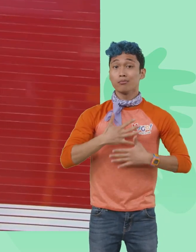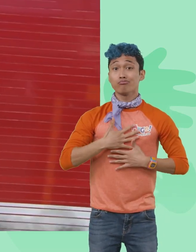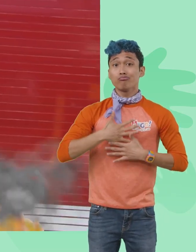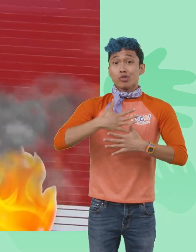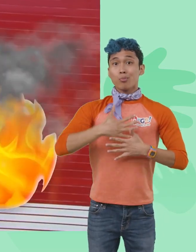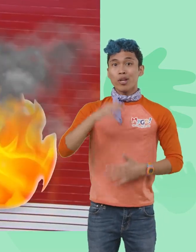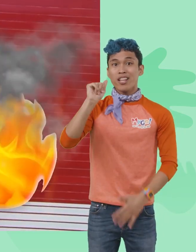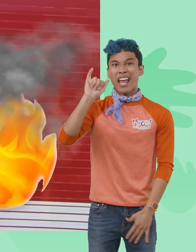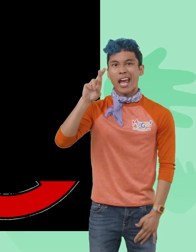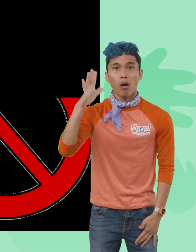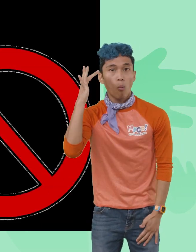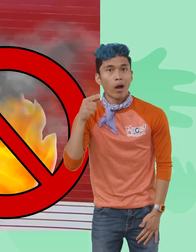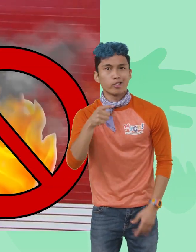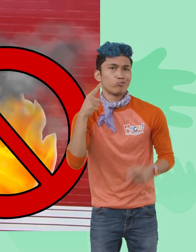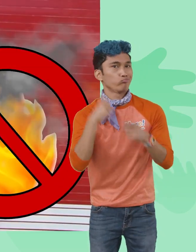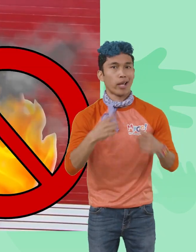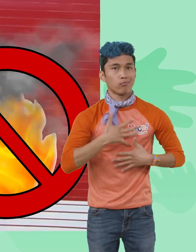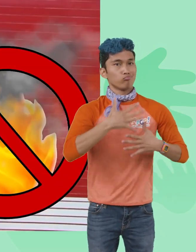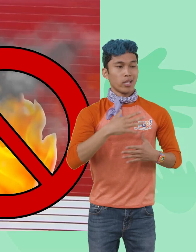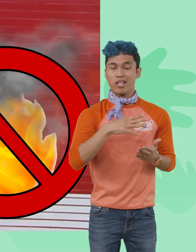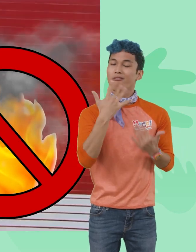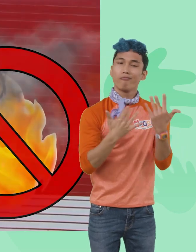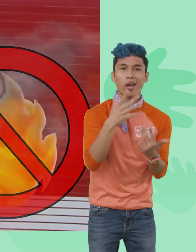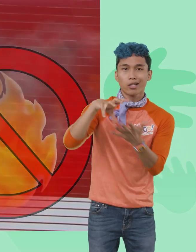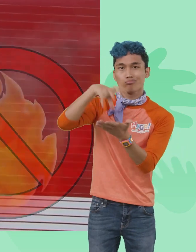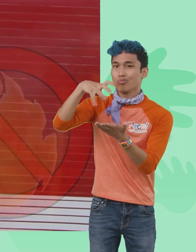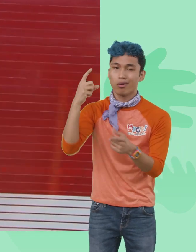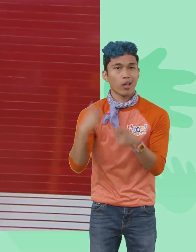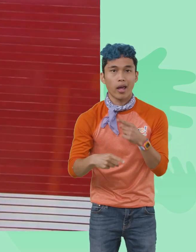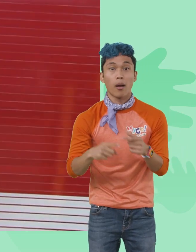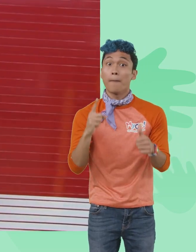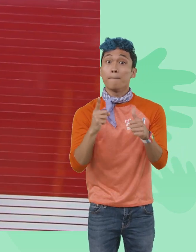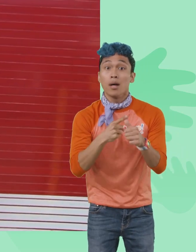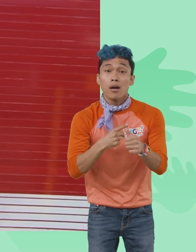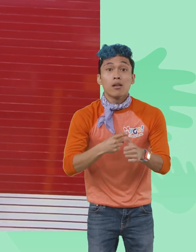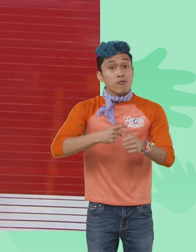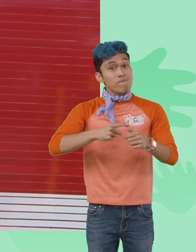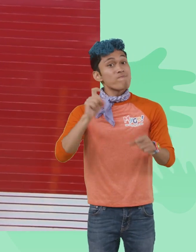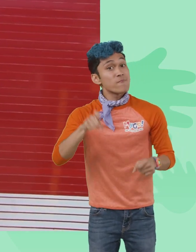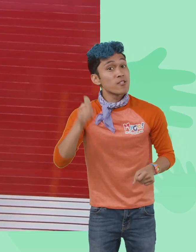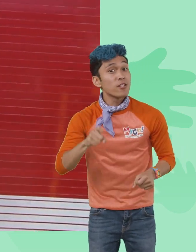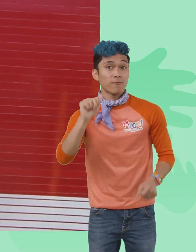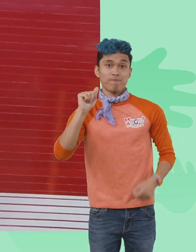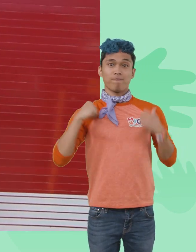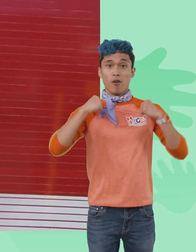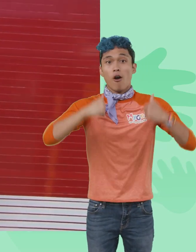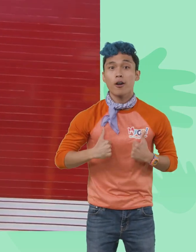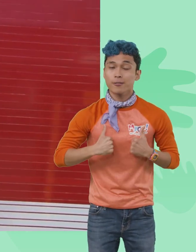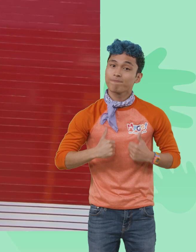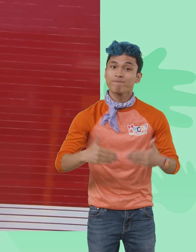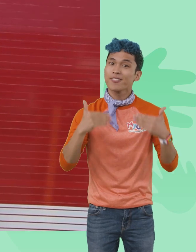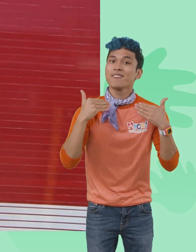because you can't breathe in fire and smoke. But in order to use this, you need to wear a harness. Let's go try